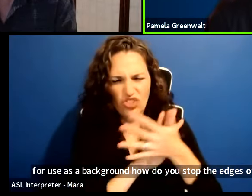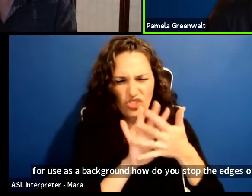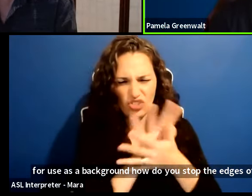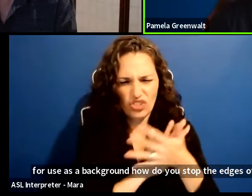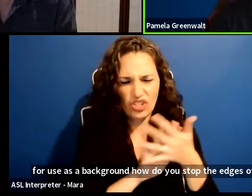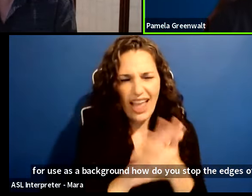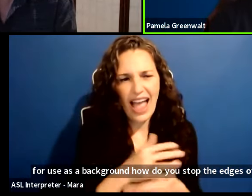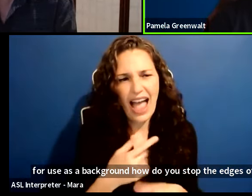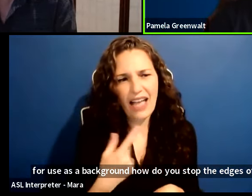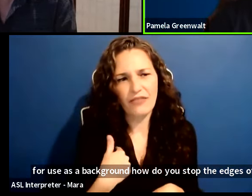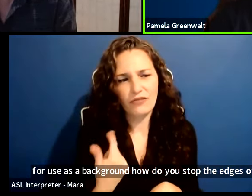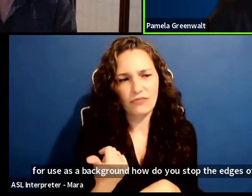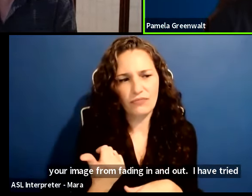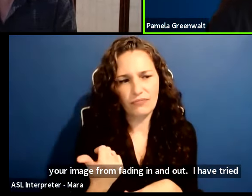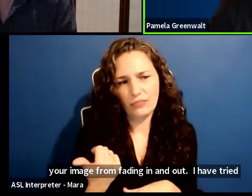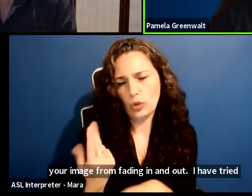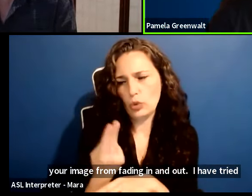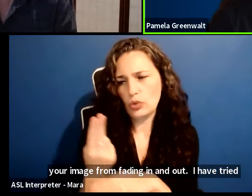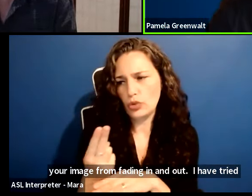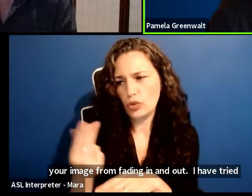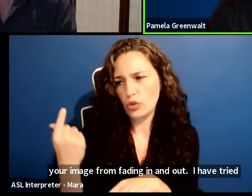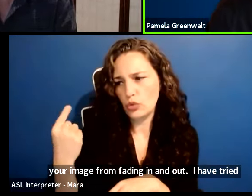screen backdrop, but it didn't help.